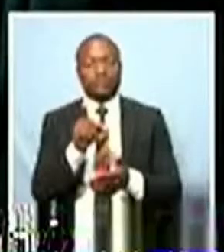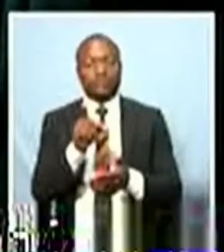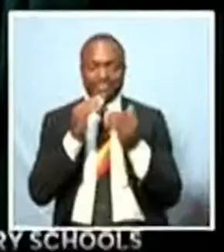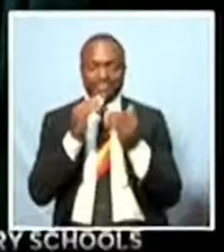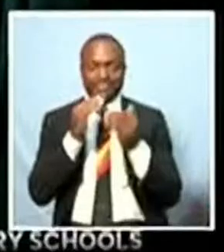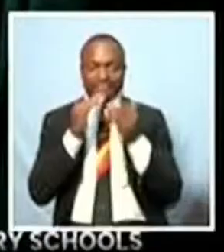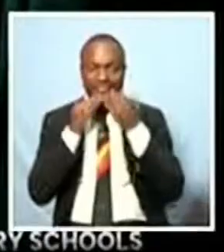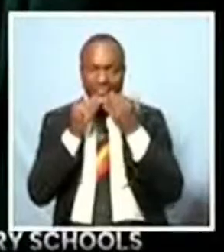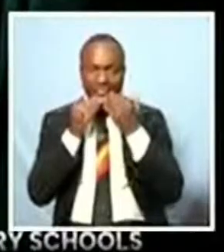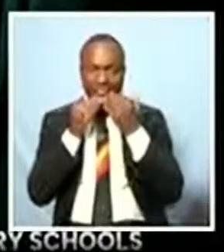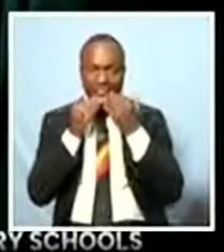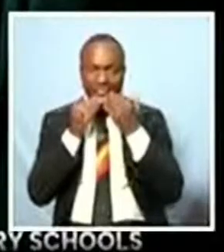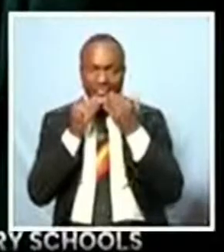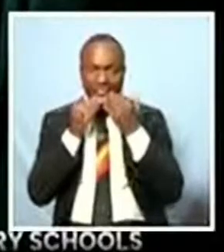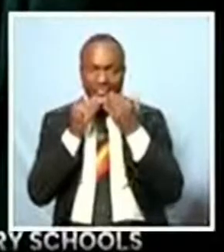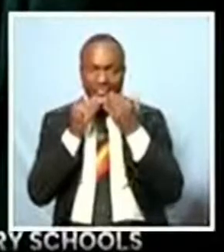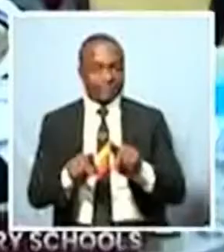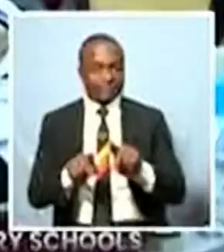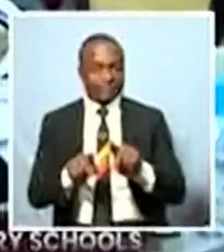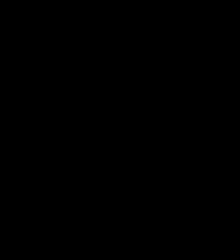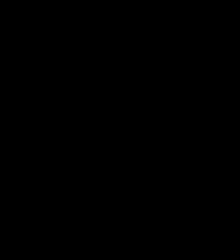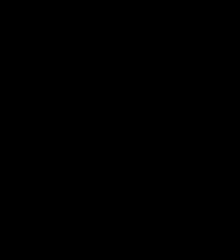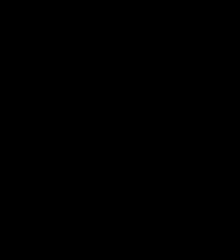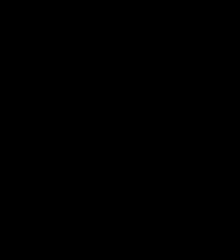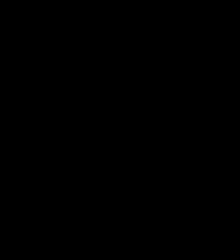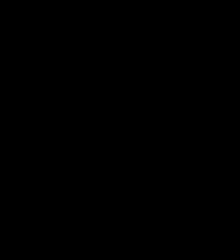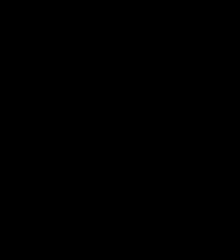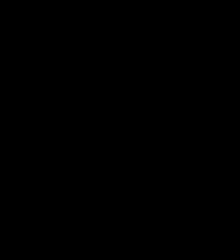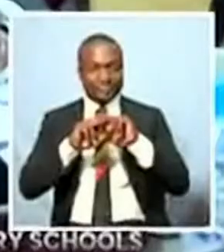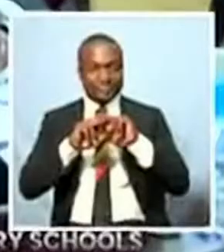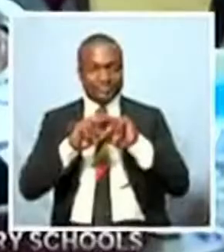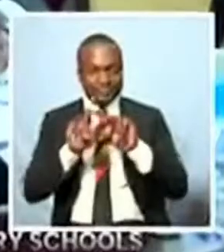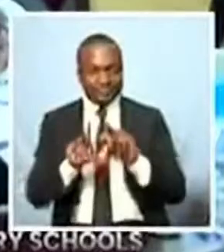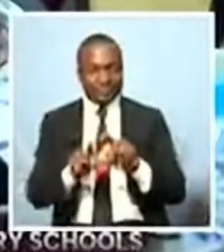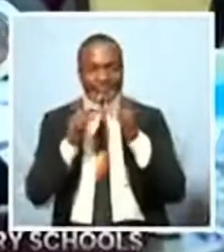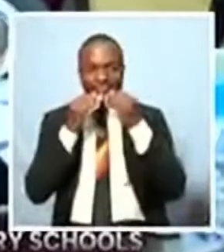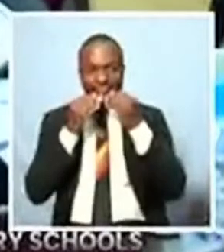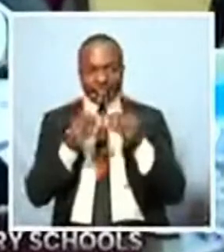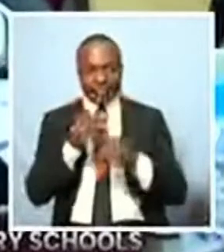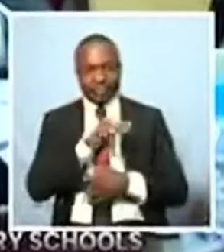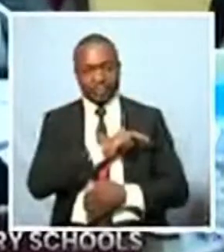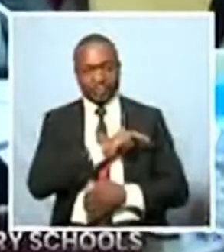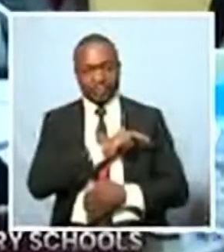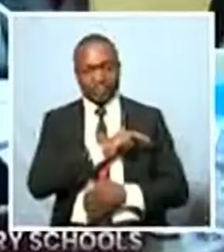Thank you, Technical Chair. Thank you, and thank you, members of